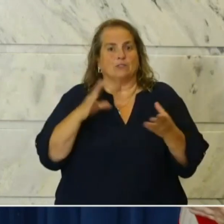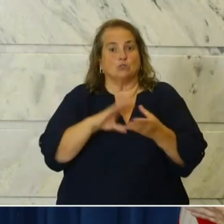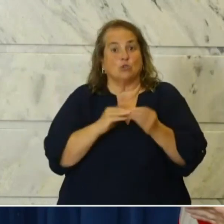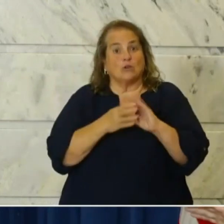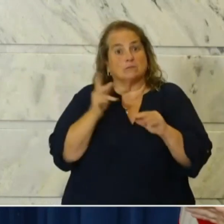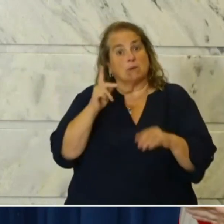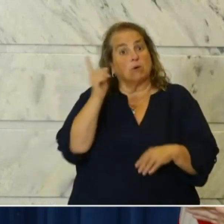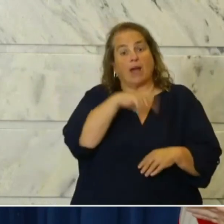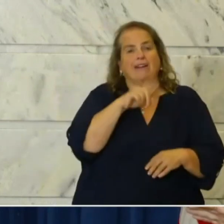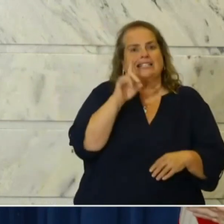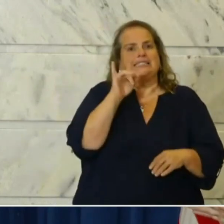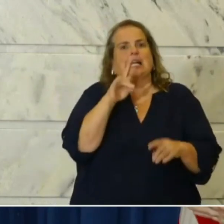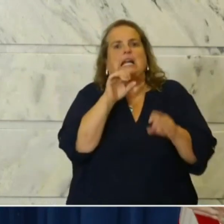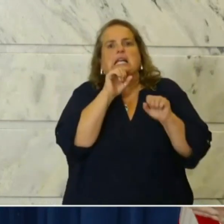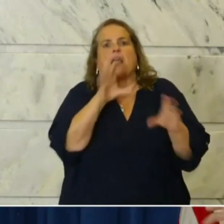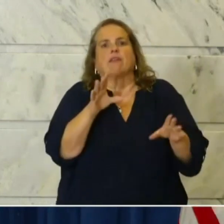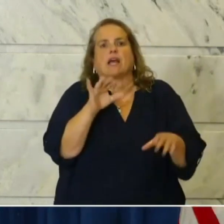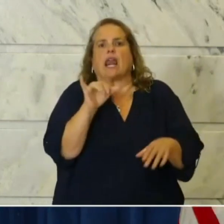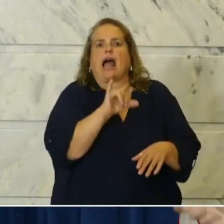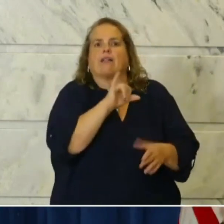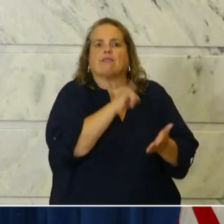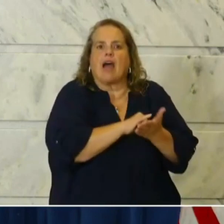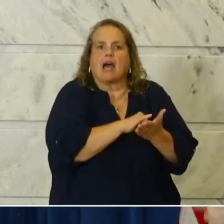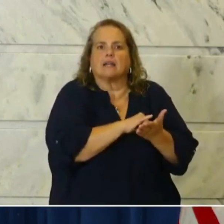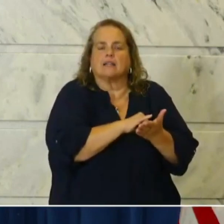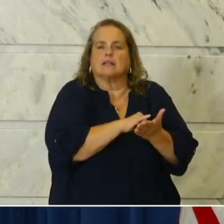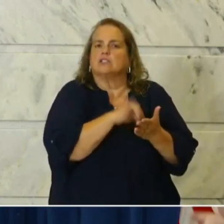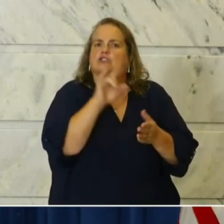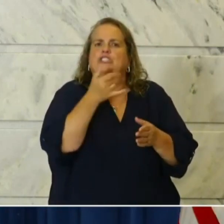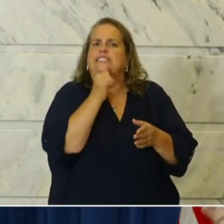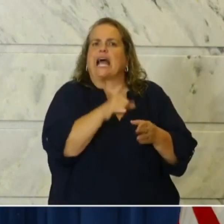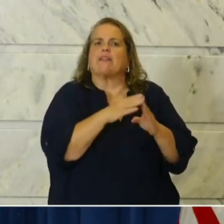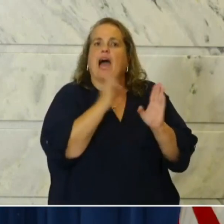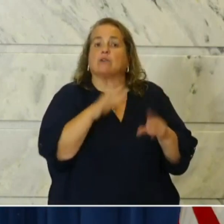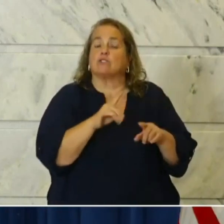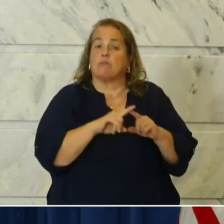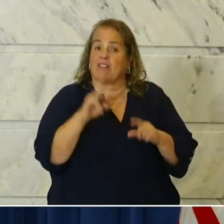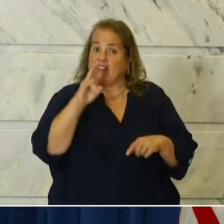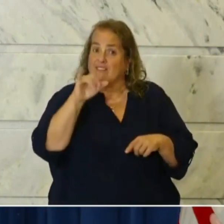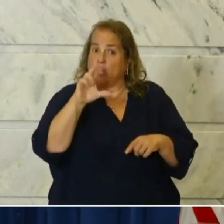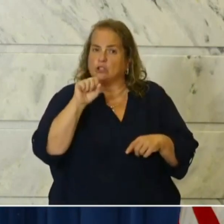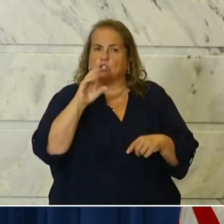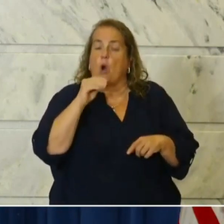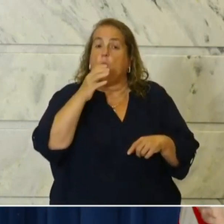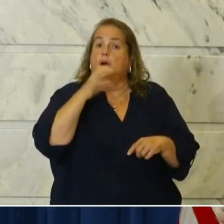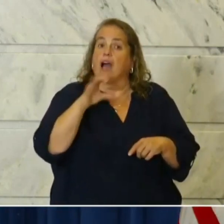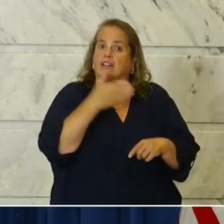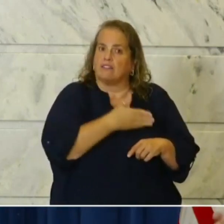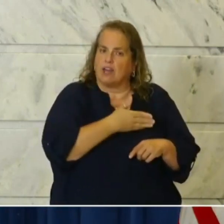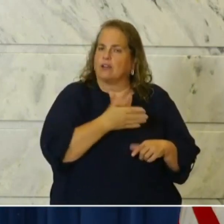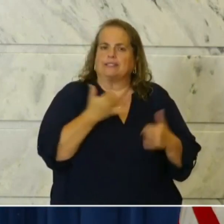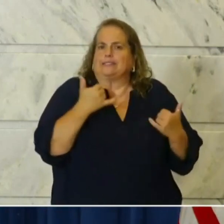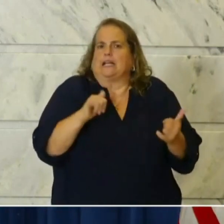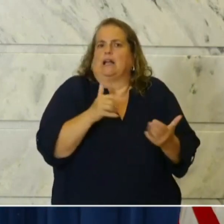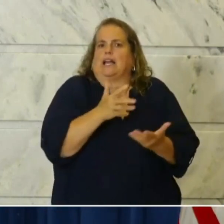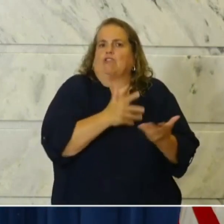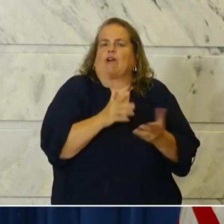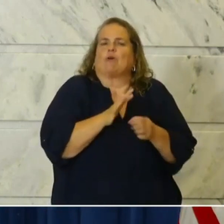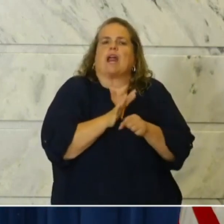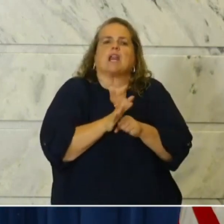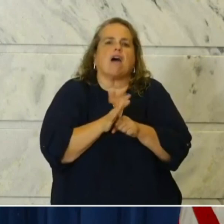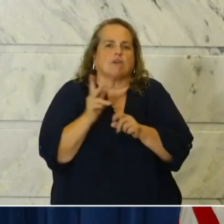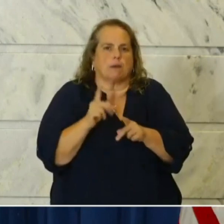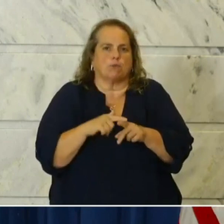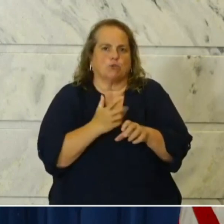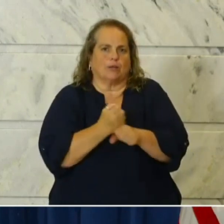who didn't do any of that, but just the virus is so hot there that they ended up interacting with just enough people to